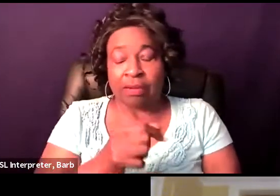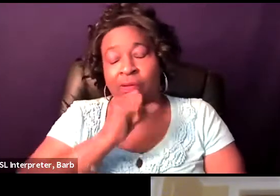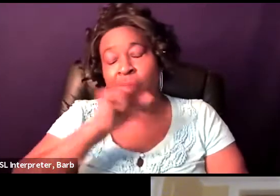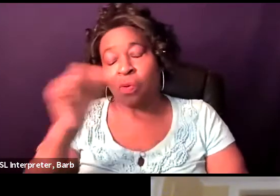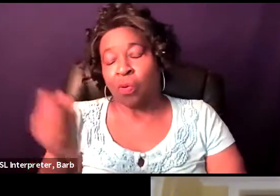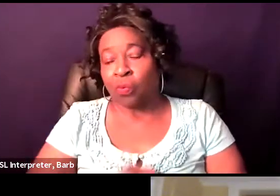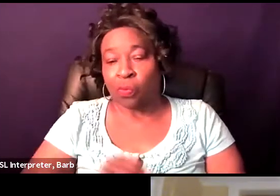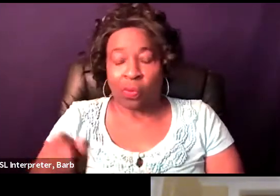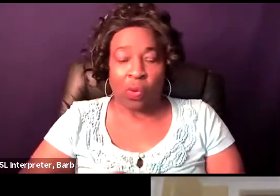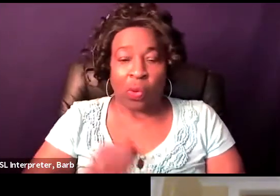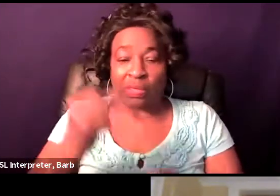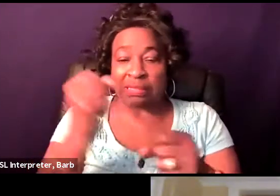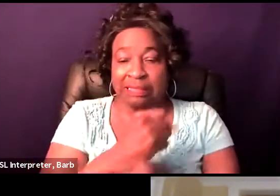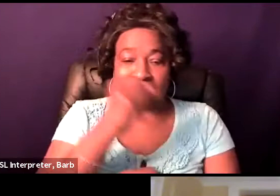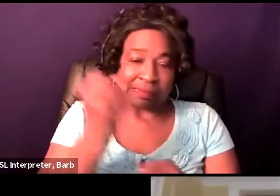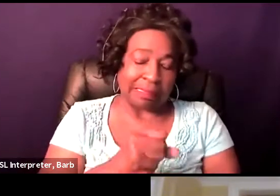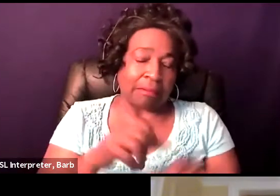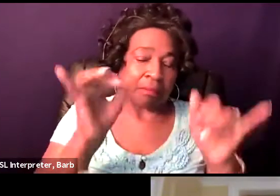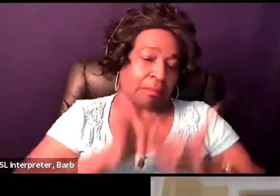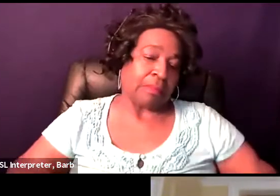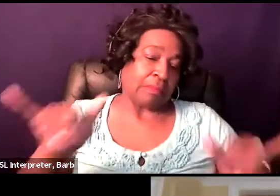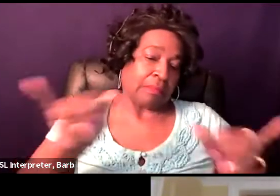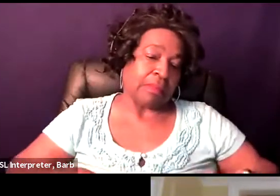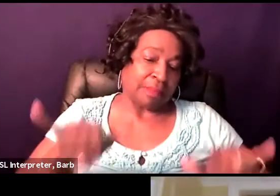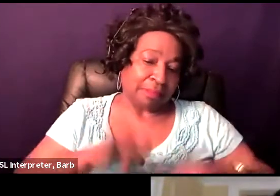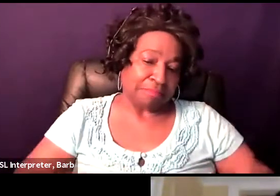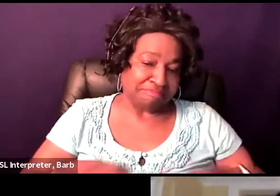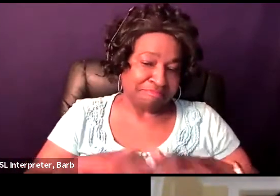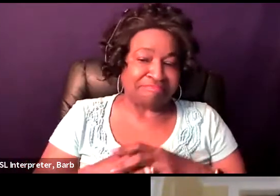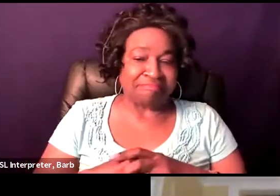regular statistics, we might say.